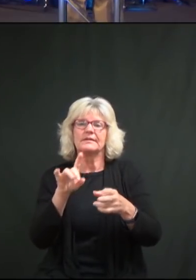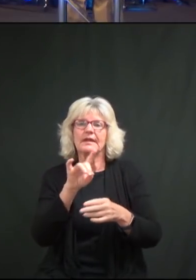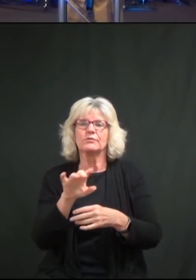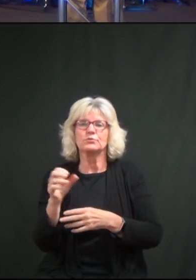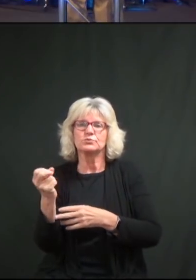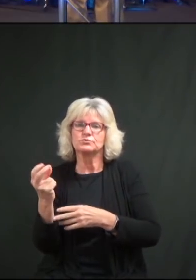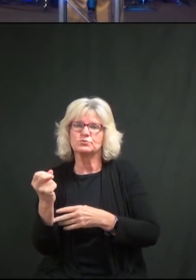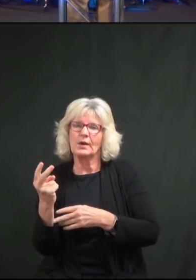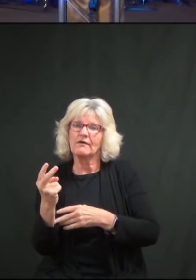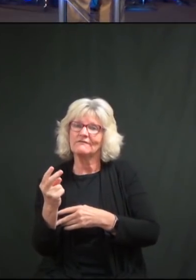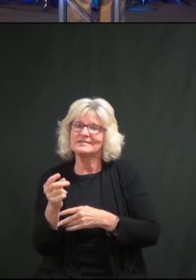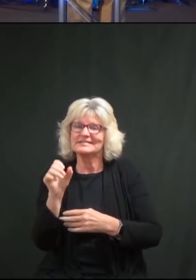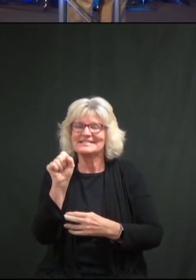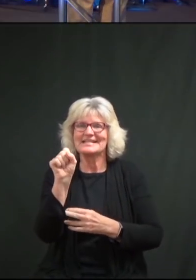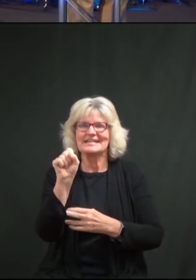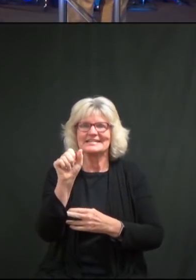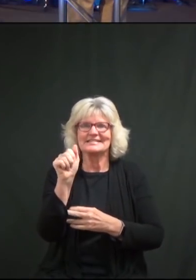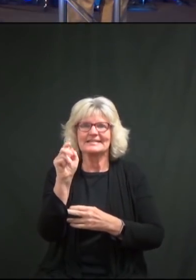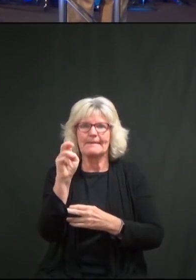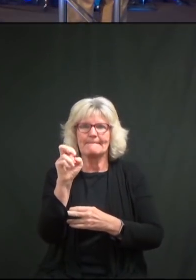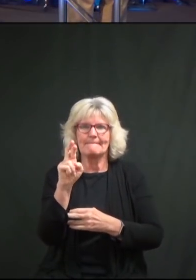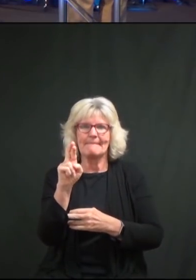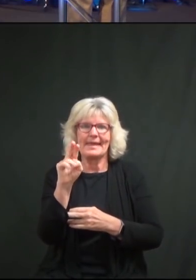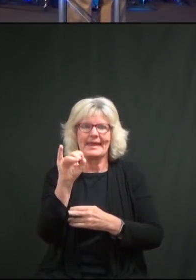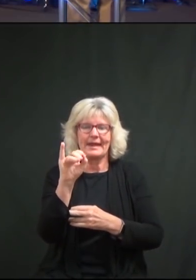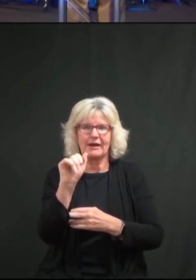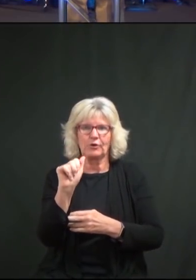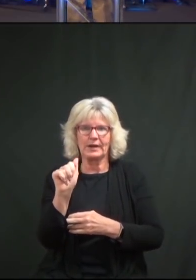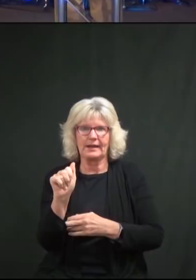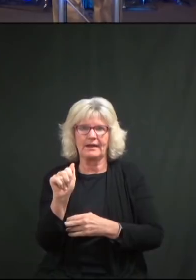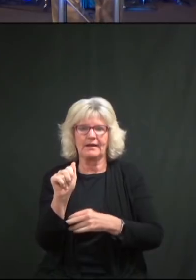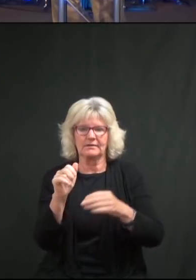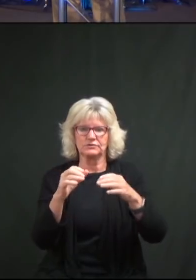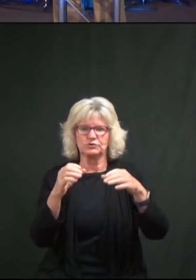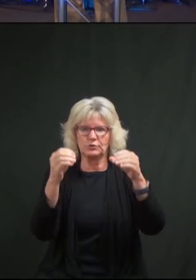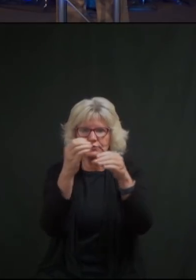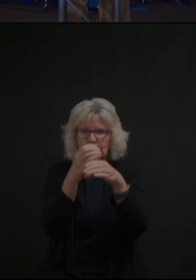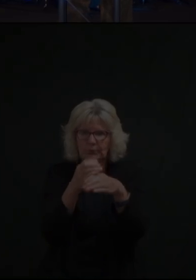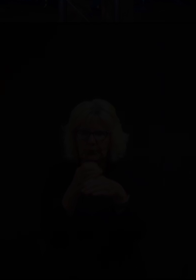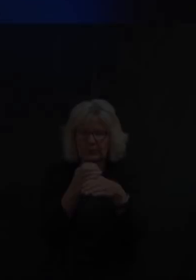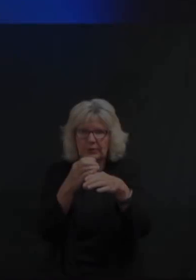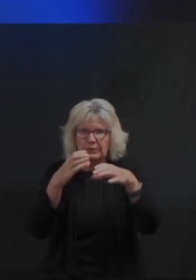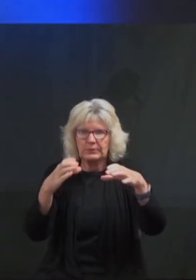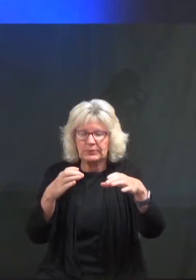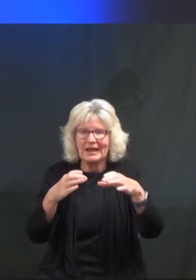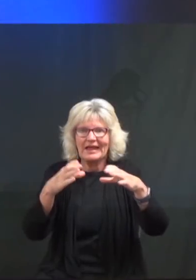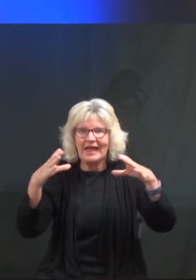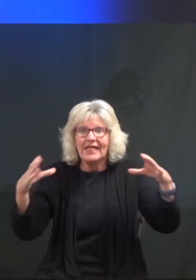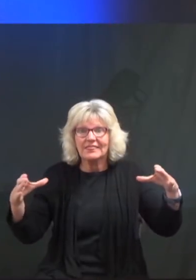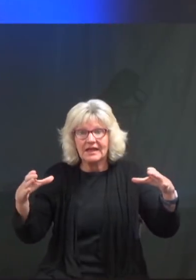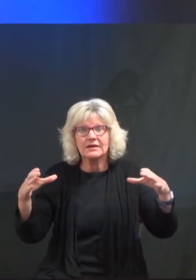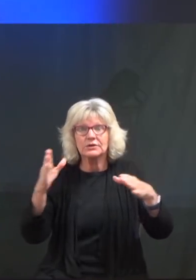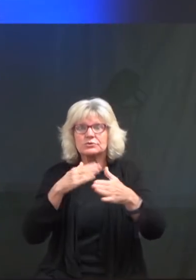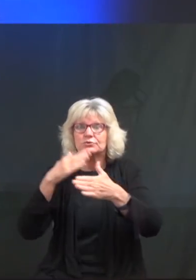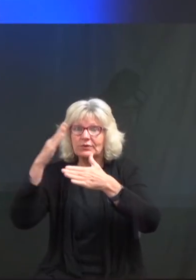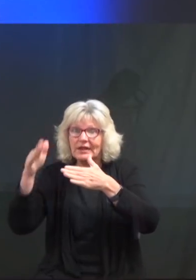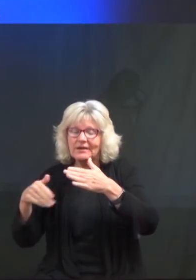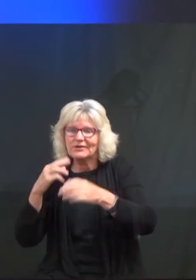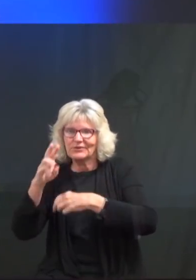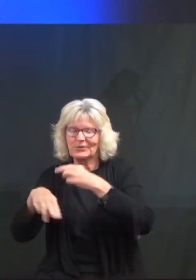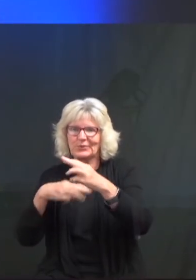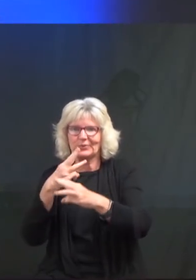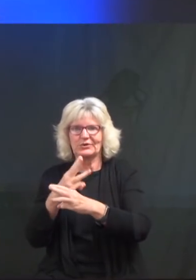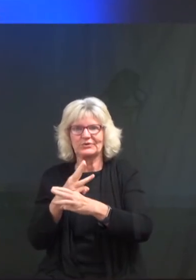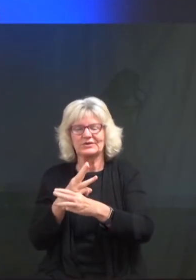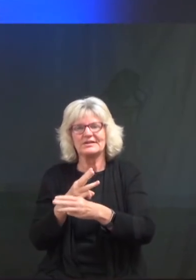Samaria. And chapters 13 to 28 is the gospel to the ends of the world. They took Acts